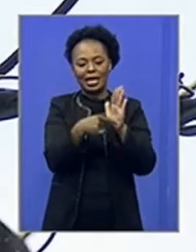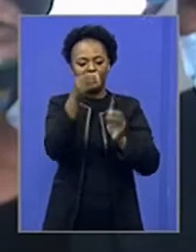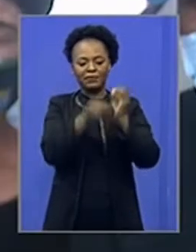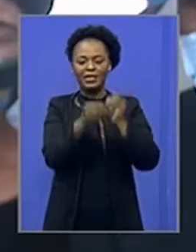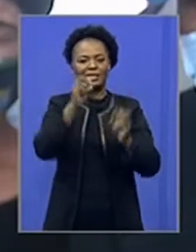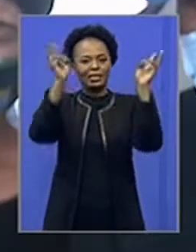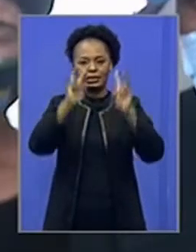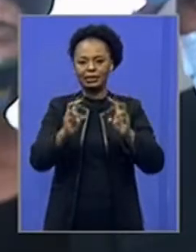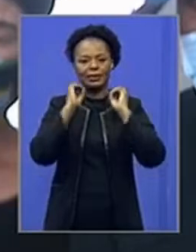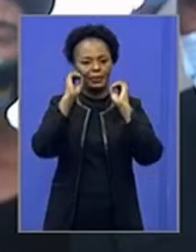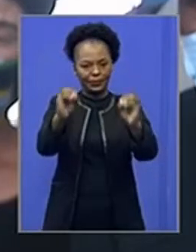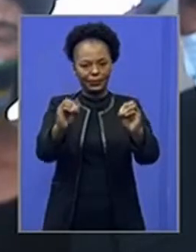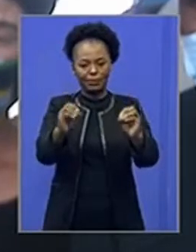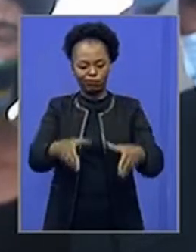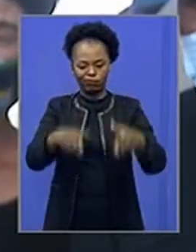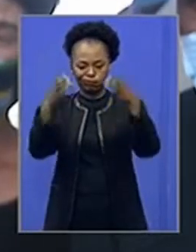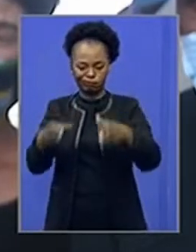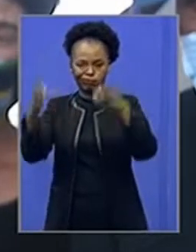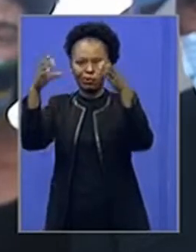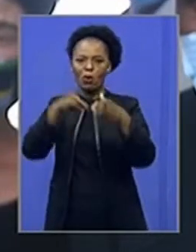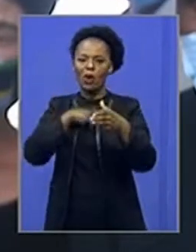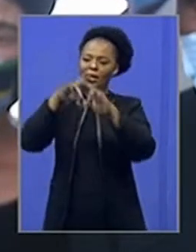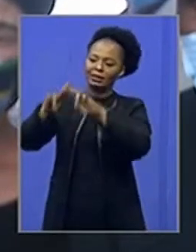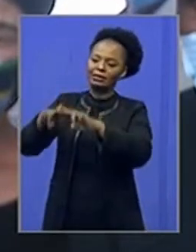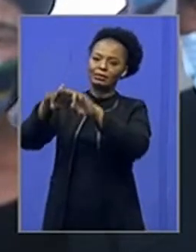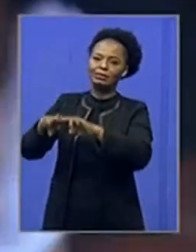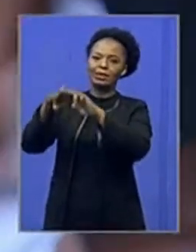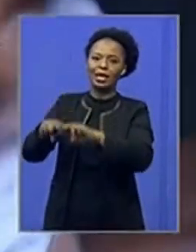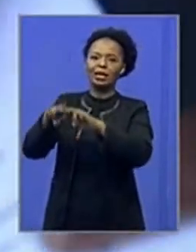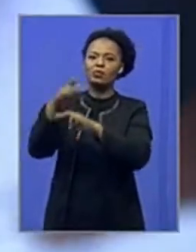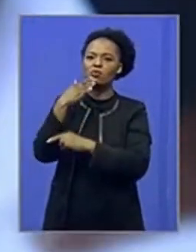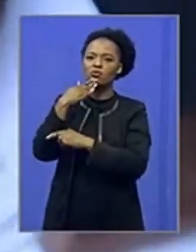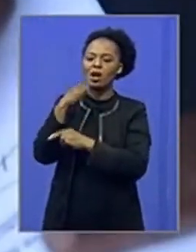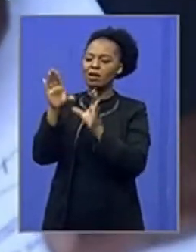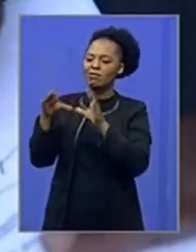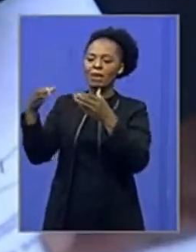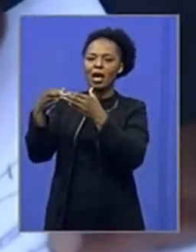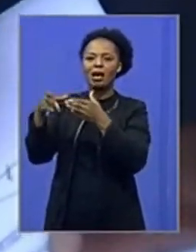obviously we are also reliant on suppliers supplying us with transformers.